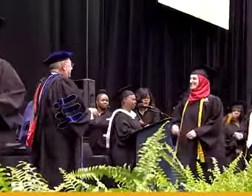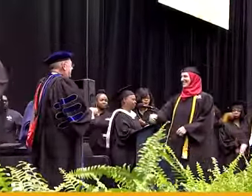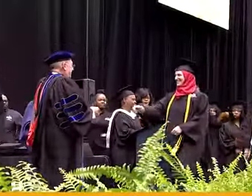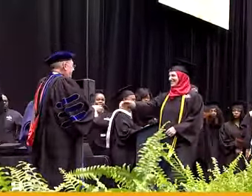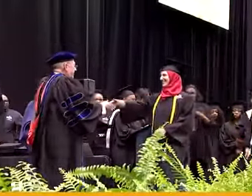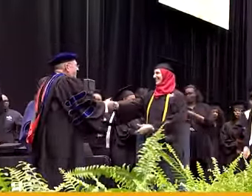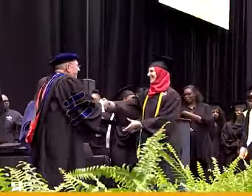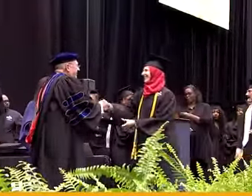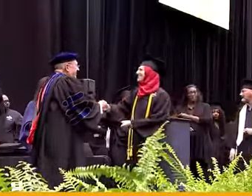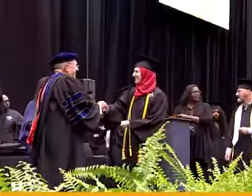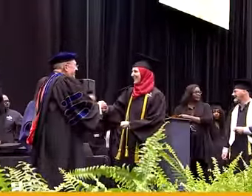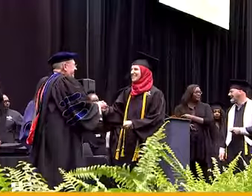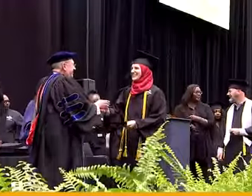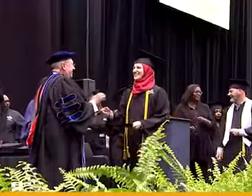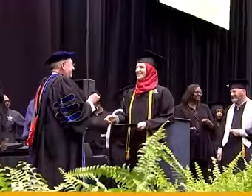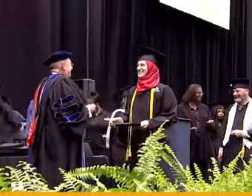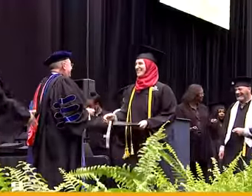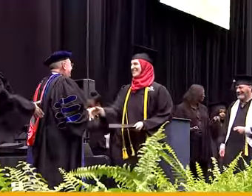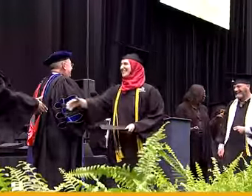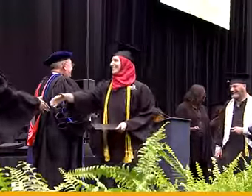Amal Sik Sob.